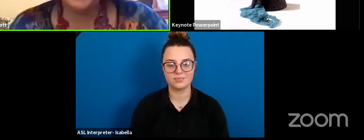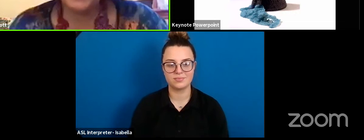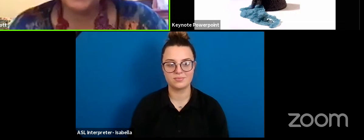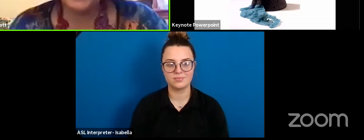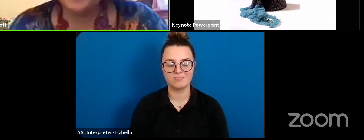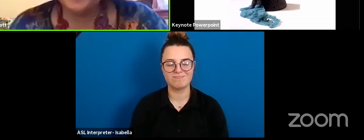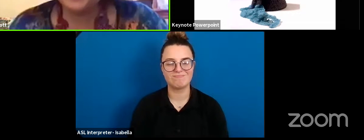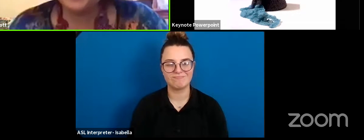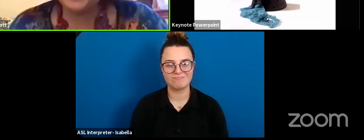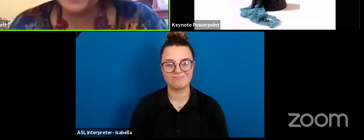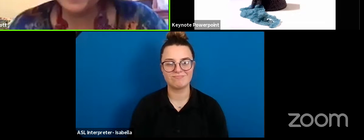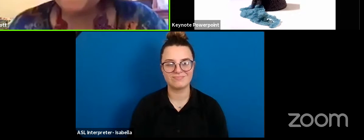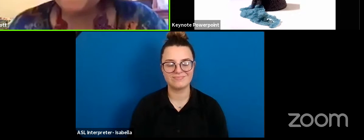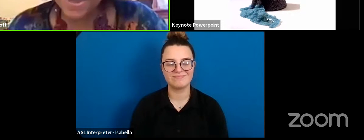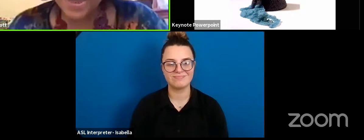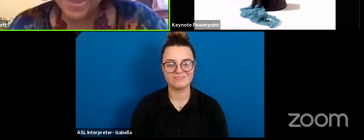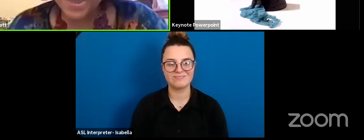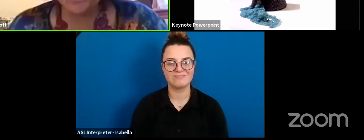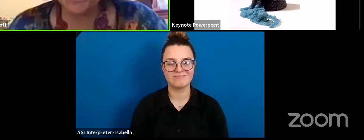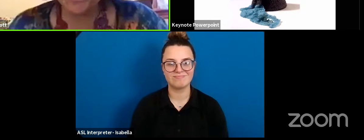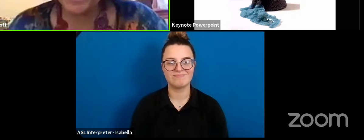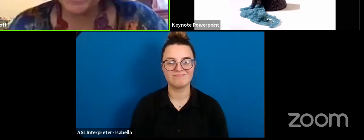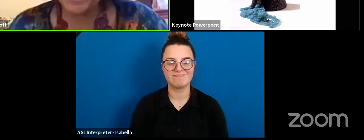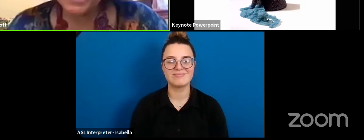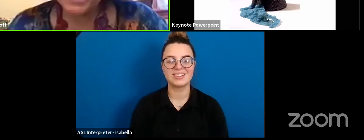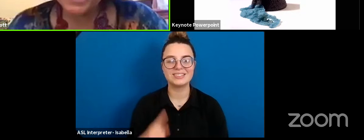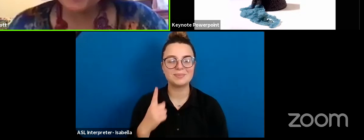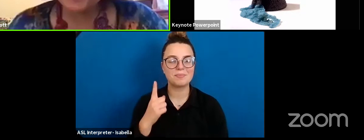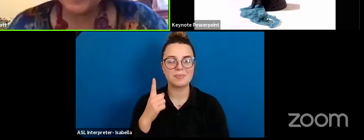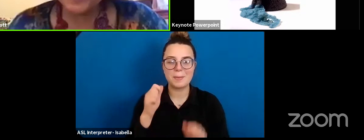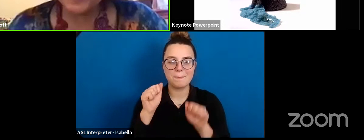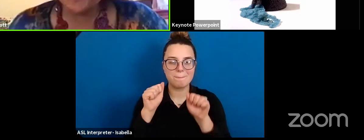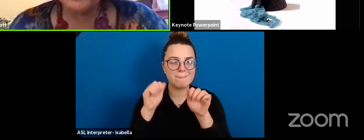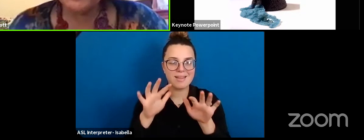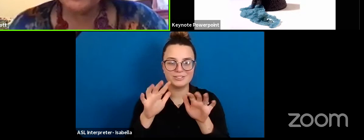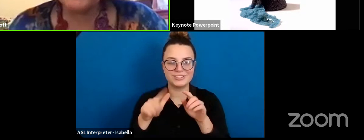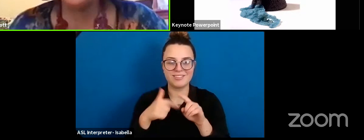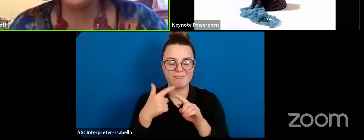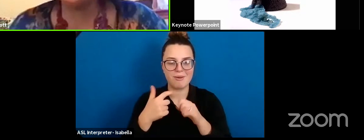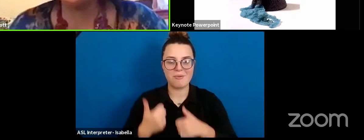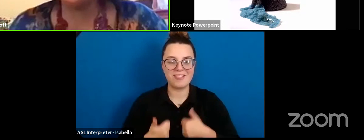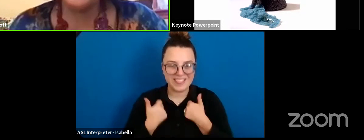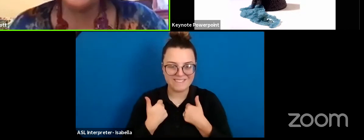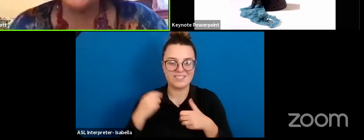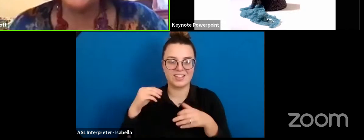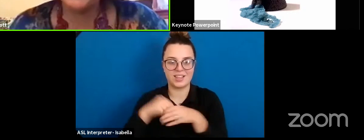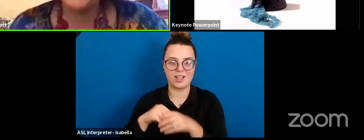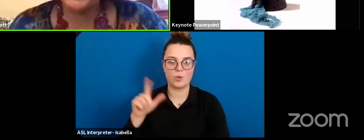There's something magical about living in the 21st century.